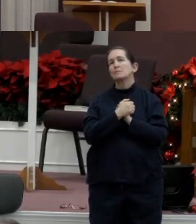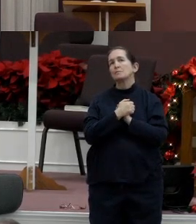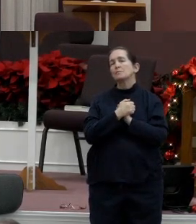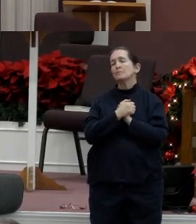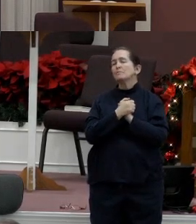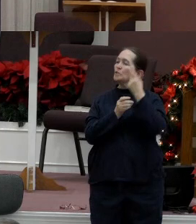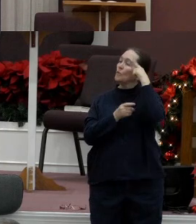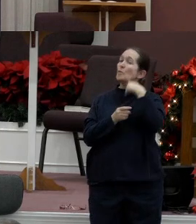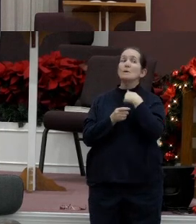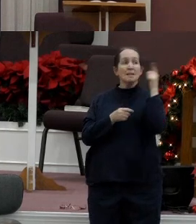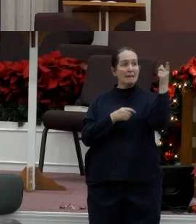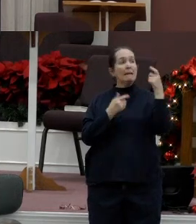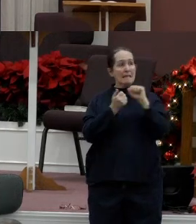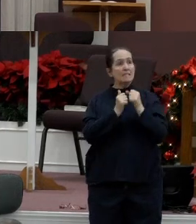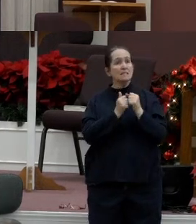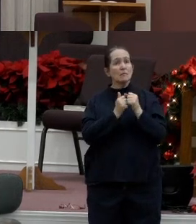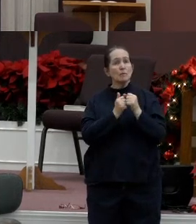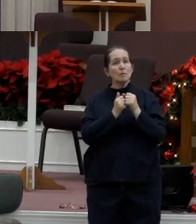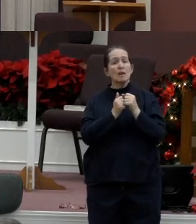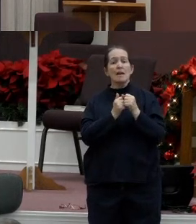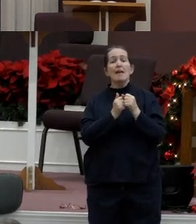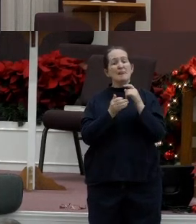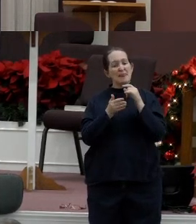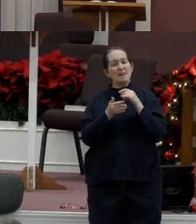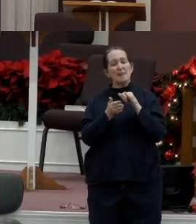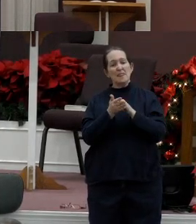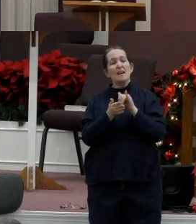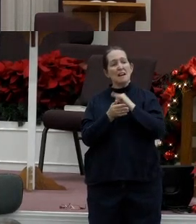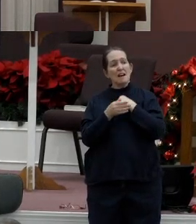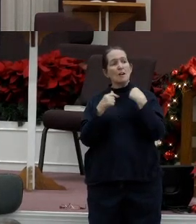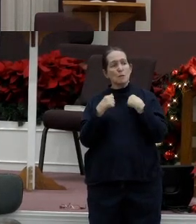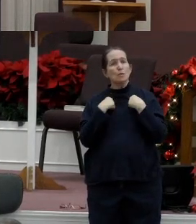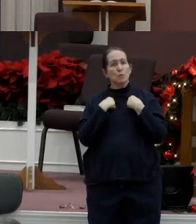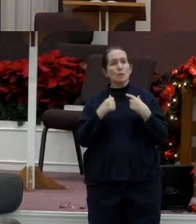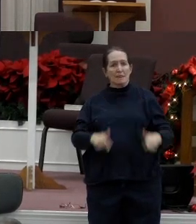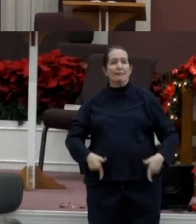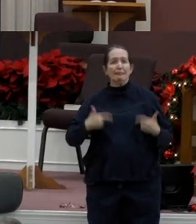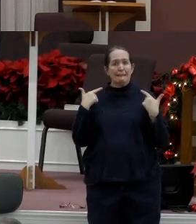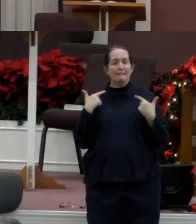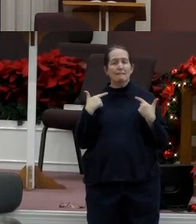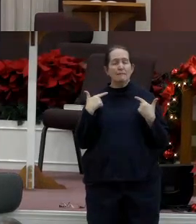For me, he suffered that I might live, that I might be free.